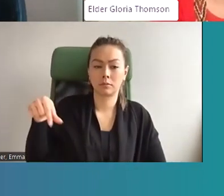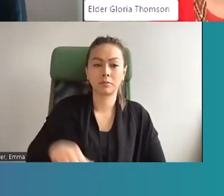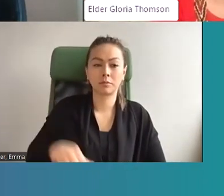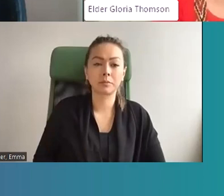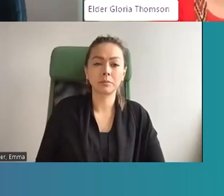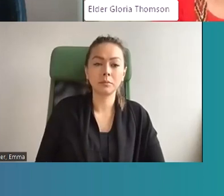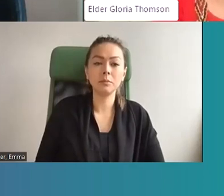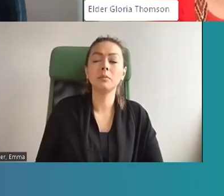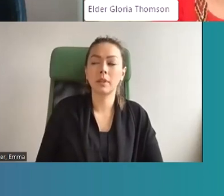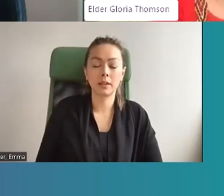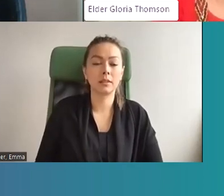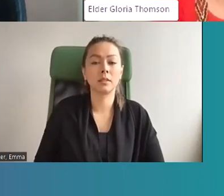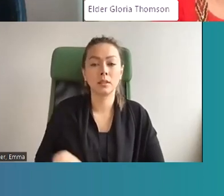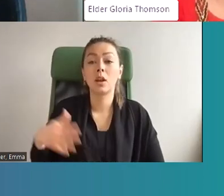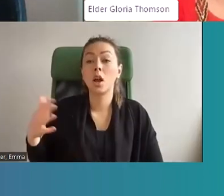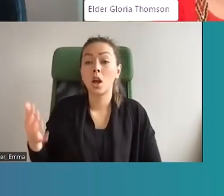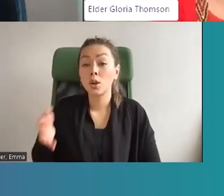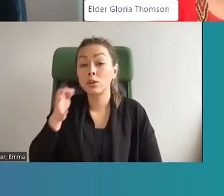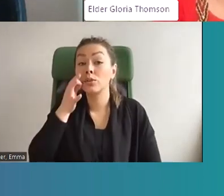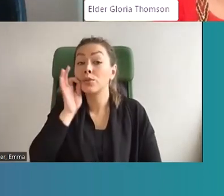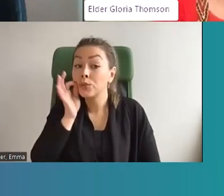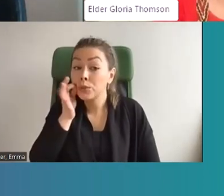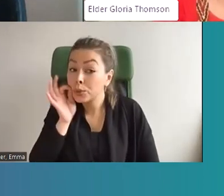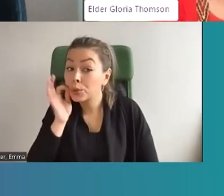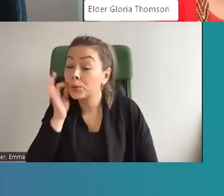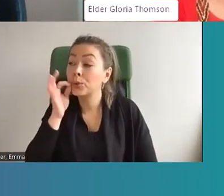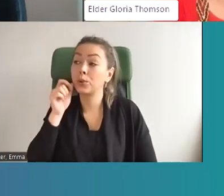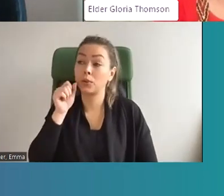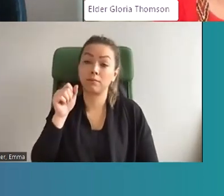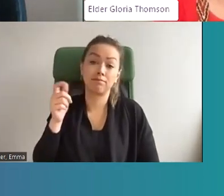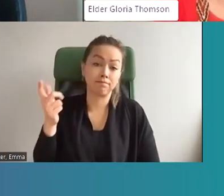Maybe fruit of one's choice.